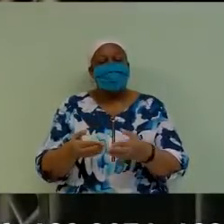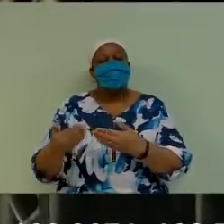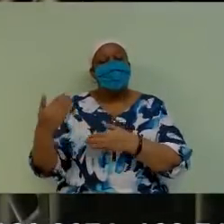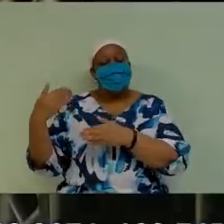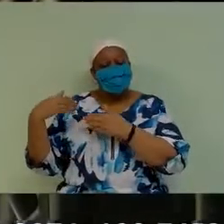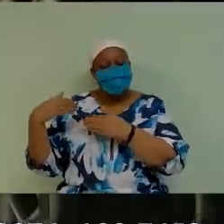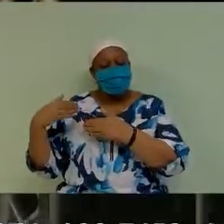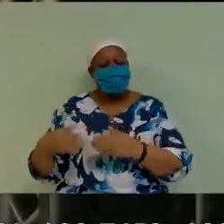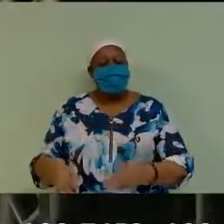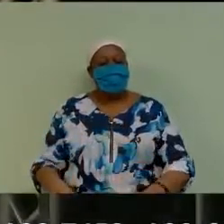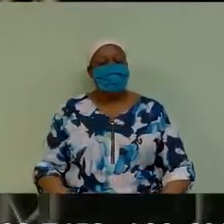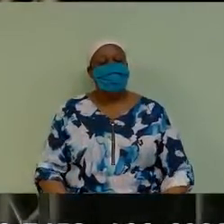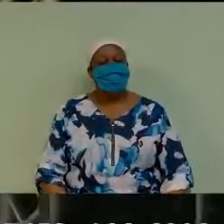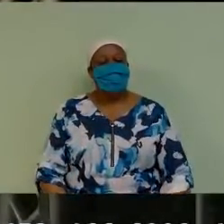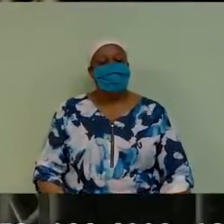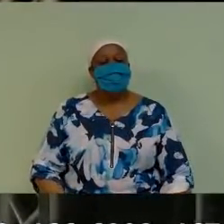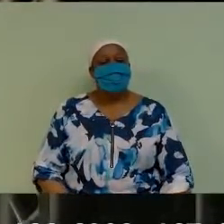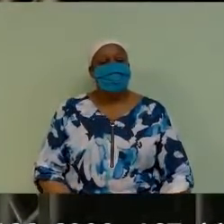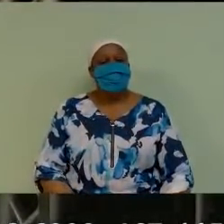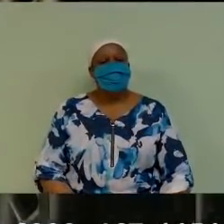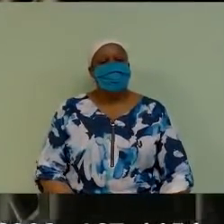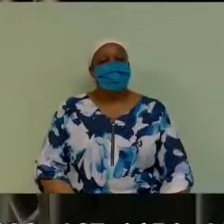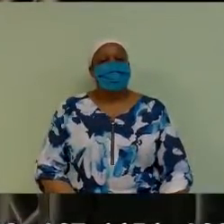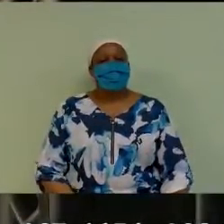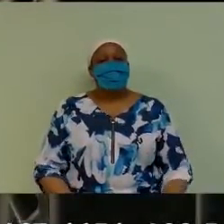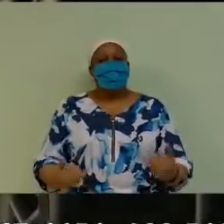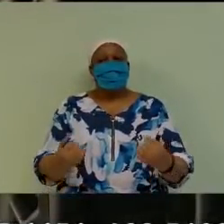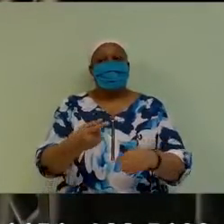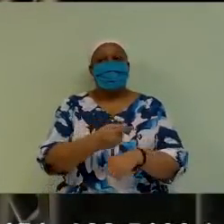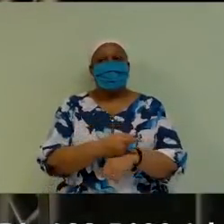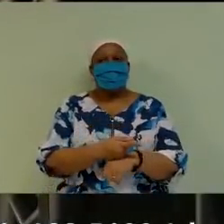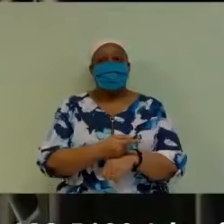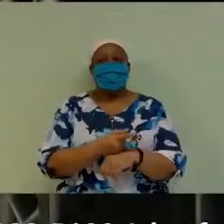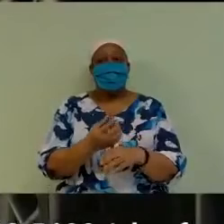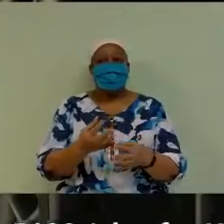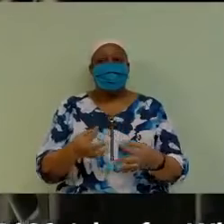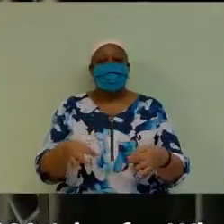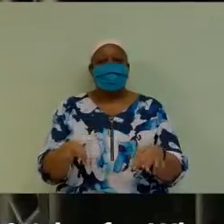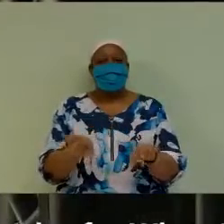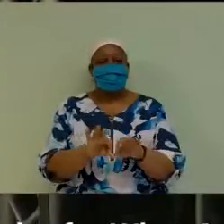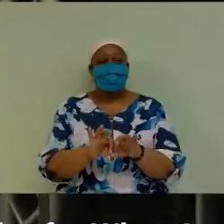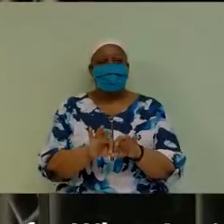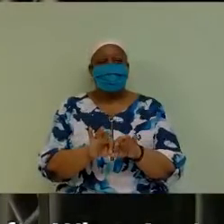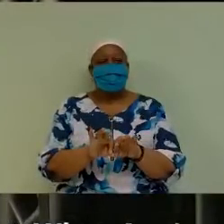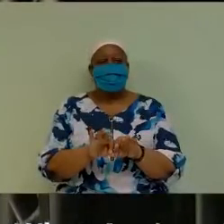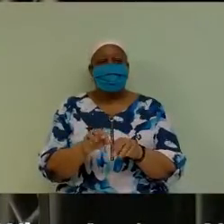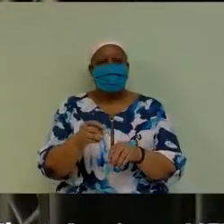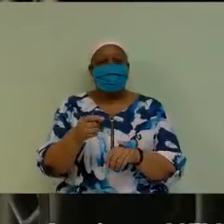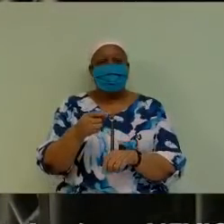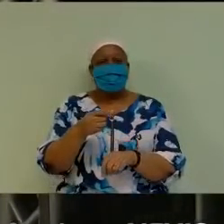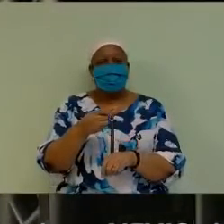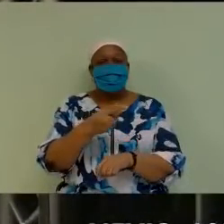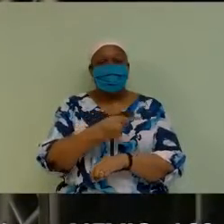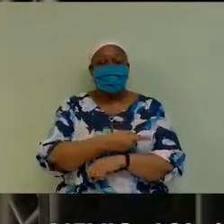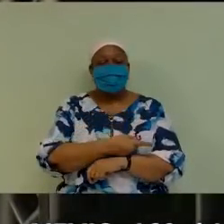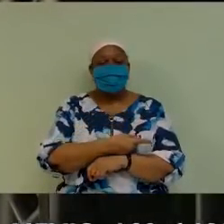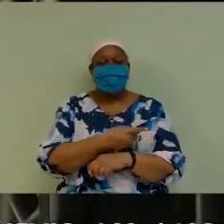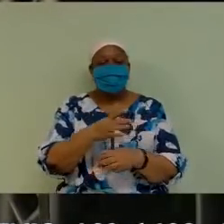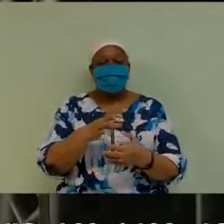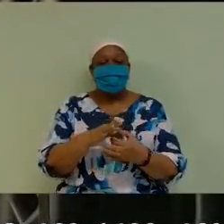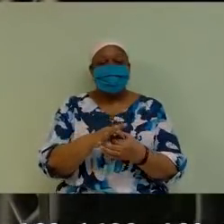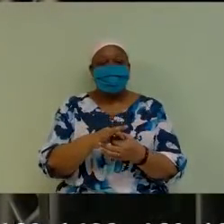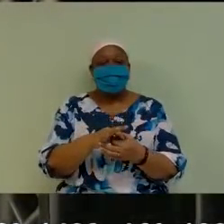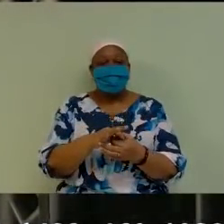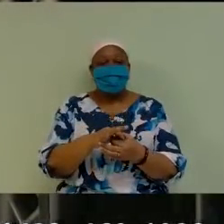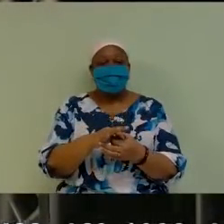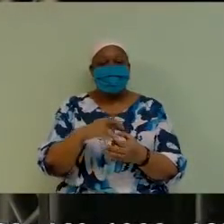Today, of course, is also a very significant day in the political history of St.